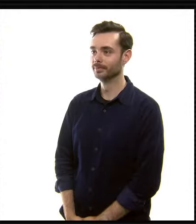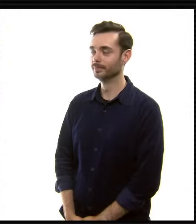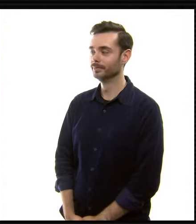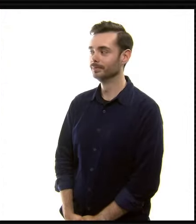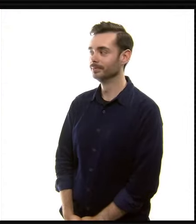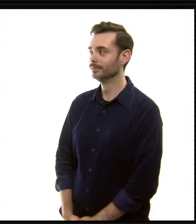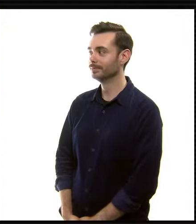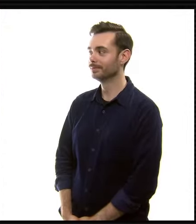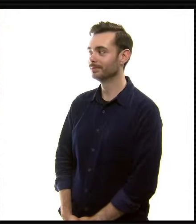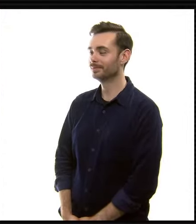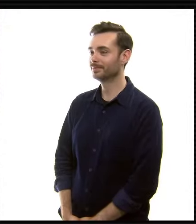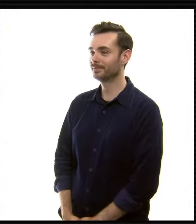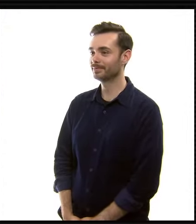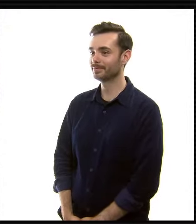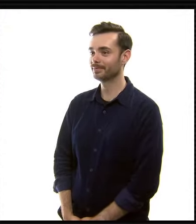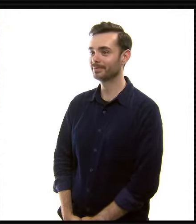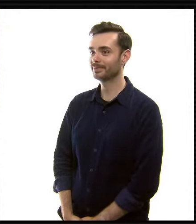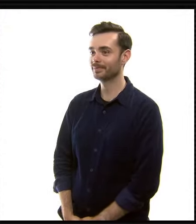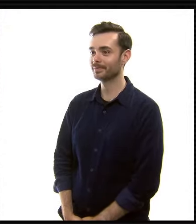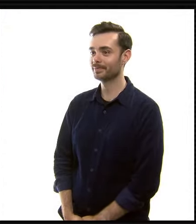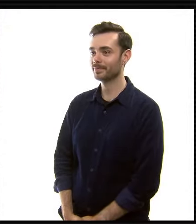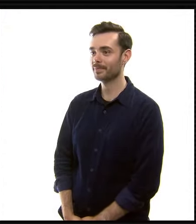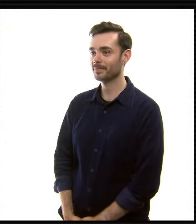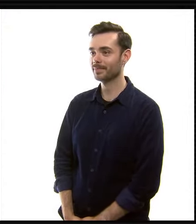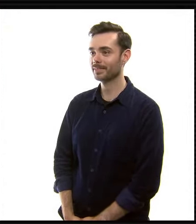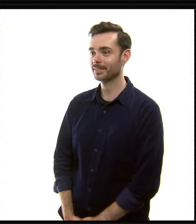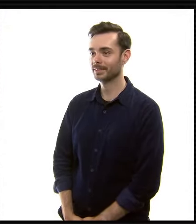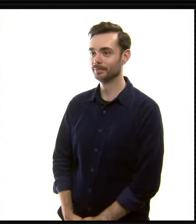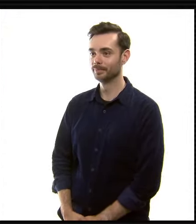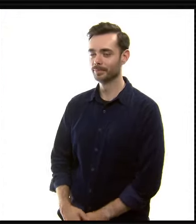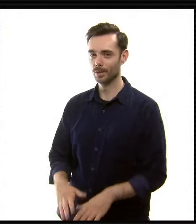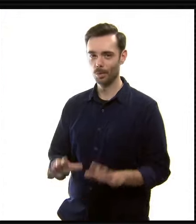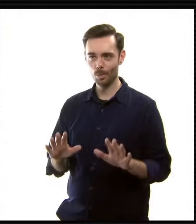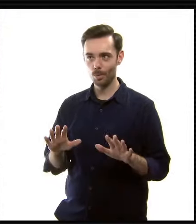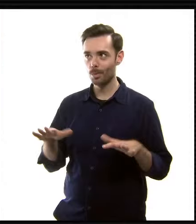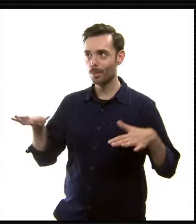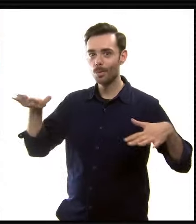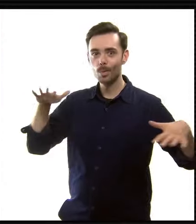Hey guys, welcome. Nice entrance, very dramatic with the